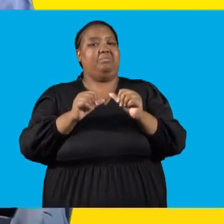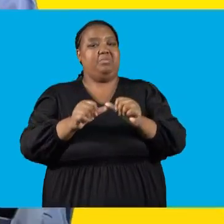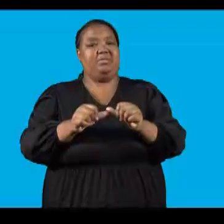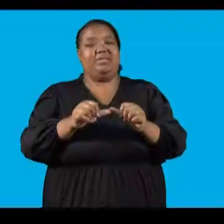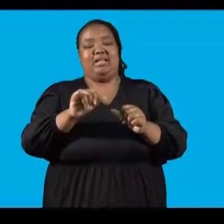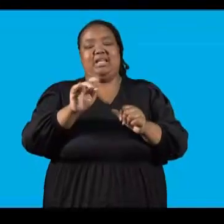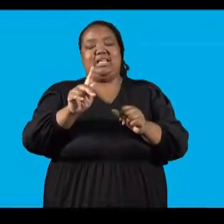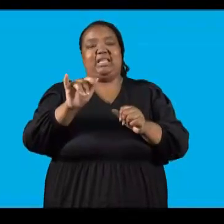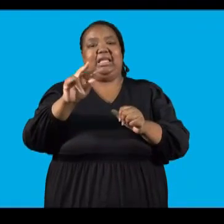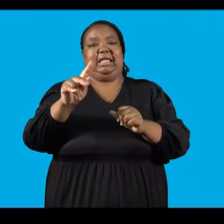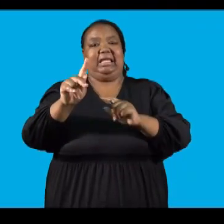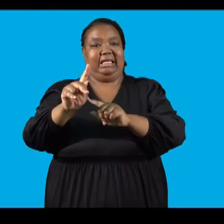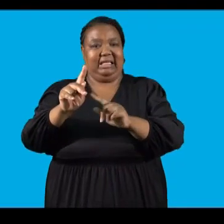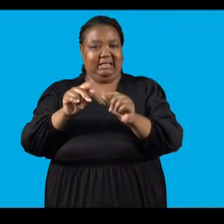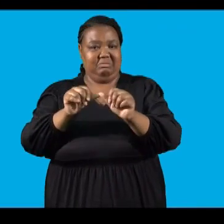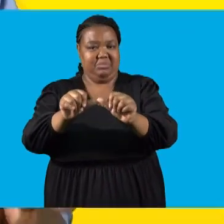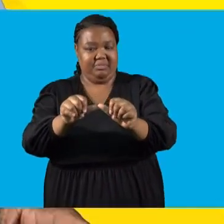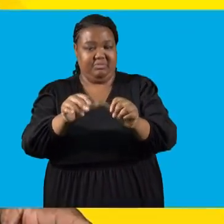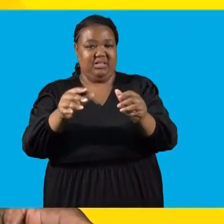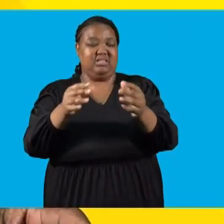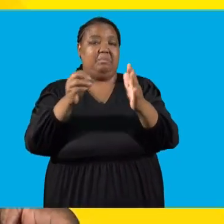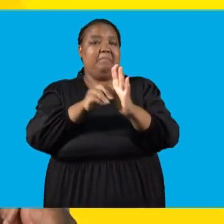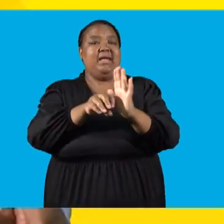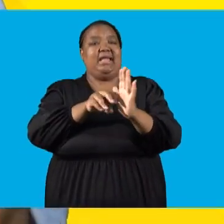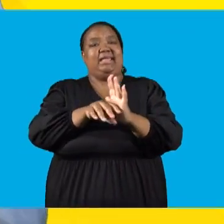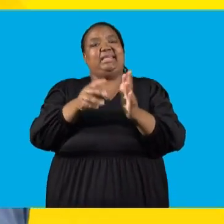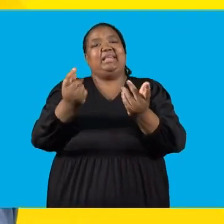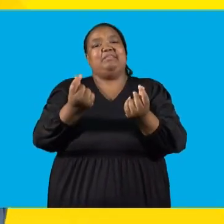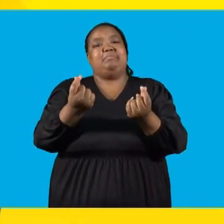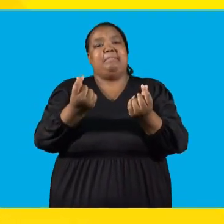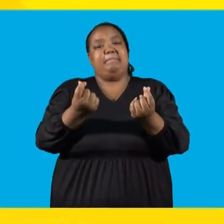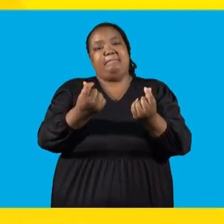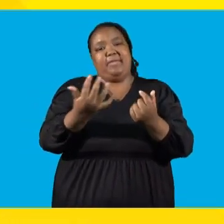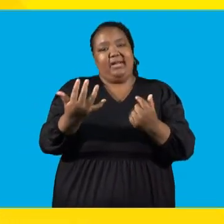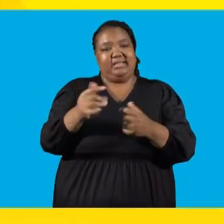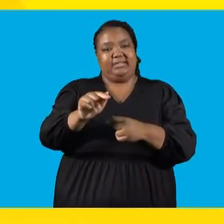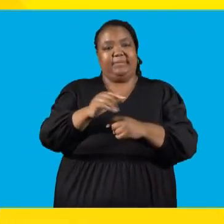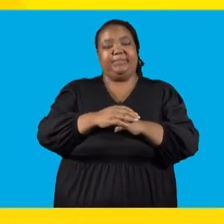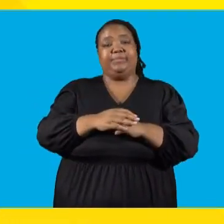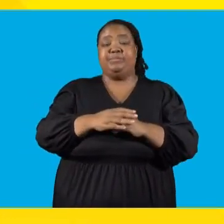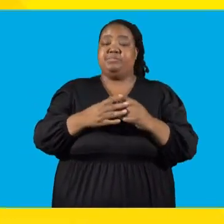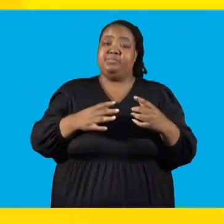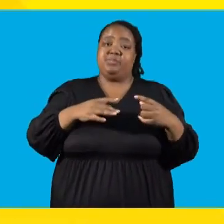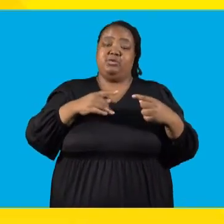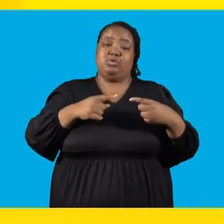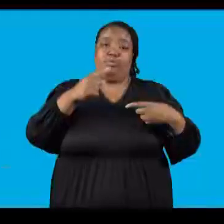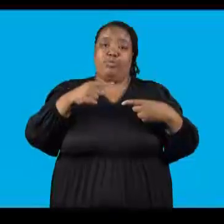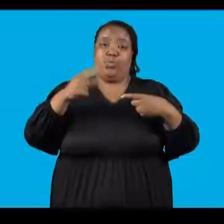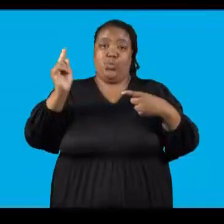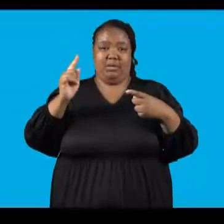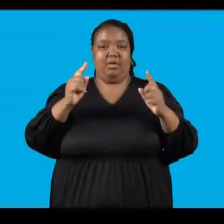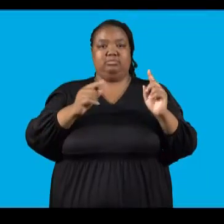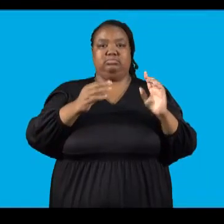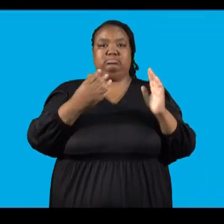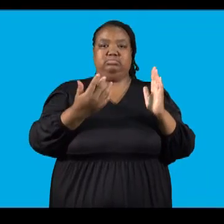to maintain the price at the king, and that is the market price. Let us look at the explanation. So you are going to get